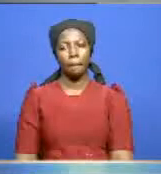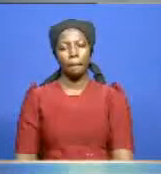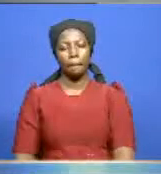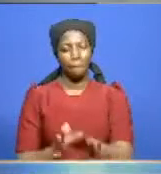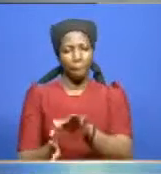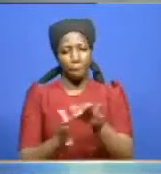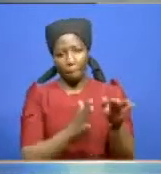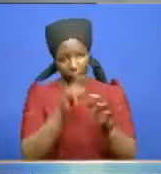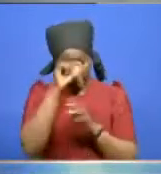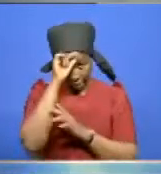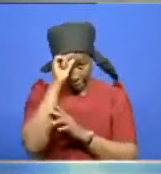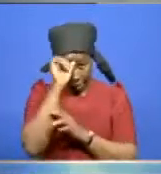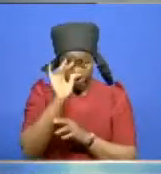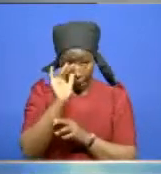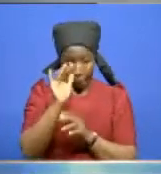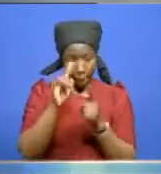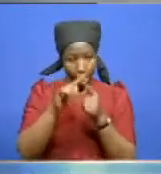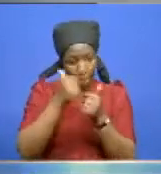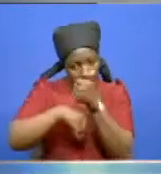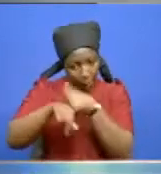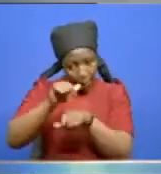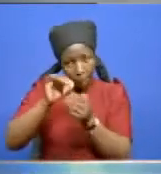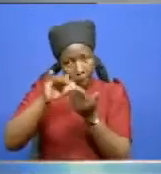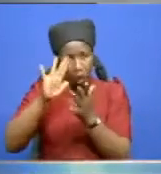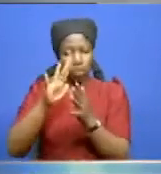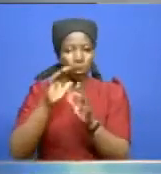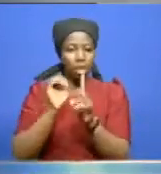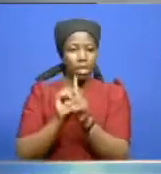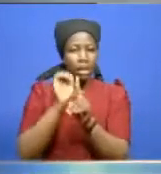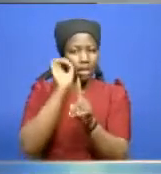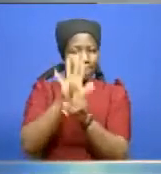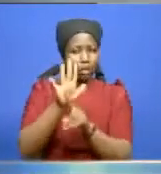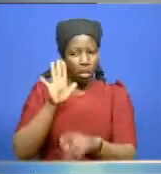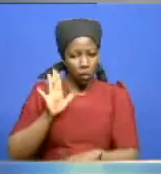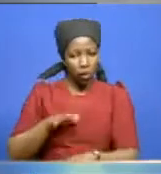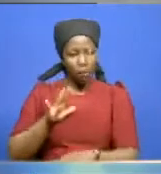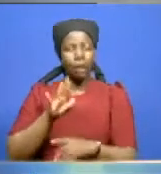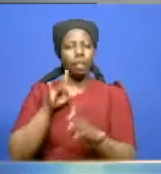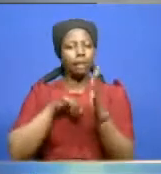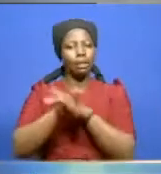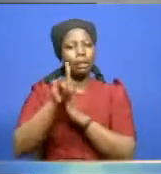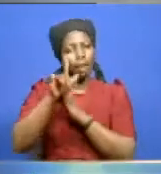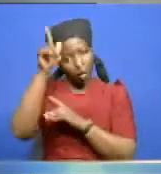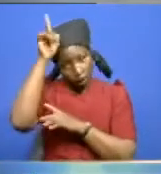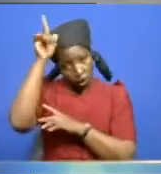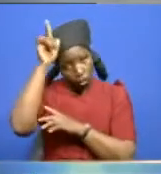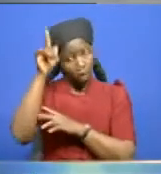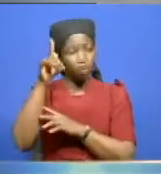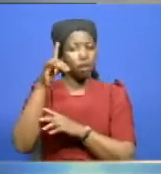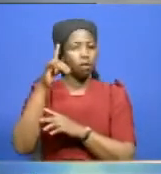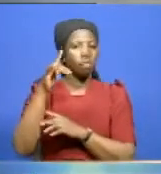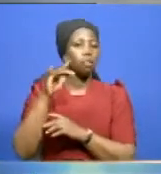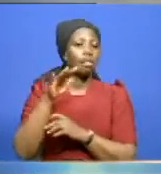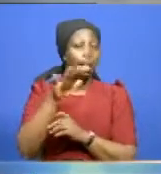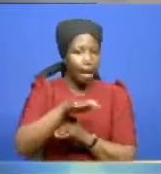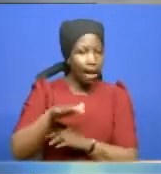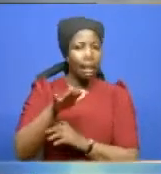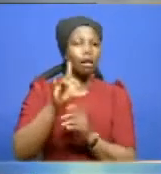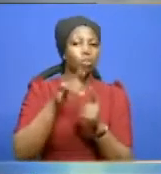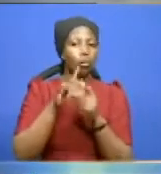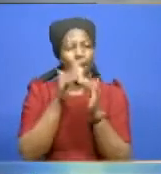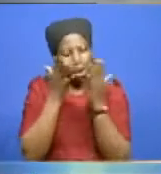The government has been urged to do more in exposing women in rural areas to modern water harvesting techniques. Maendeleo ya